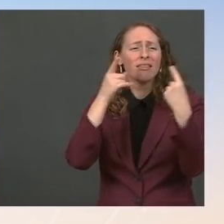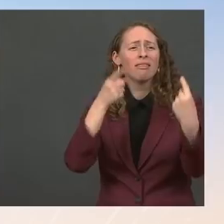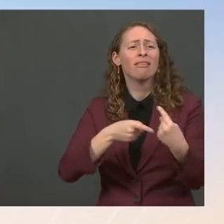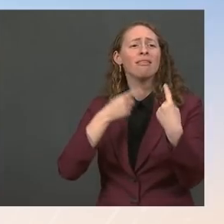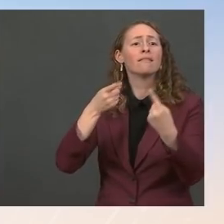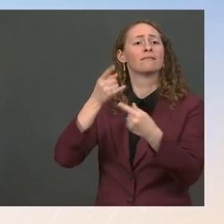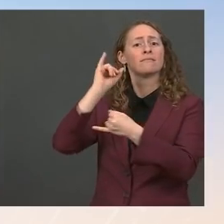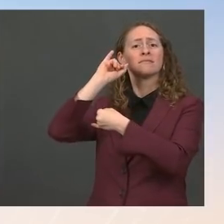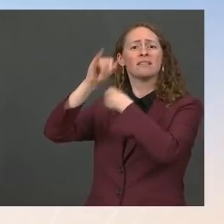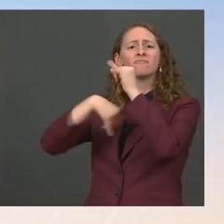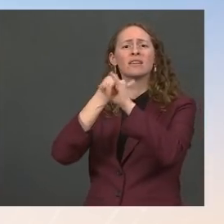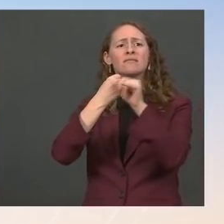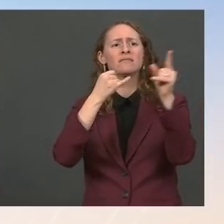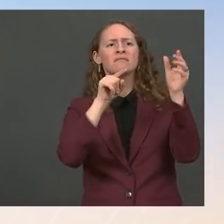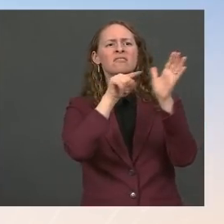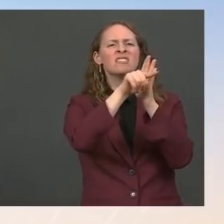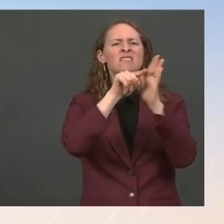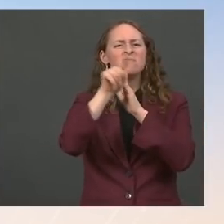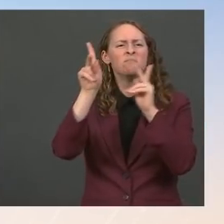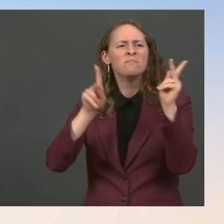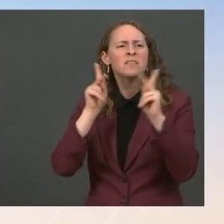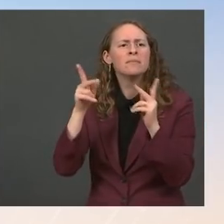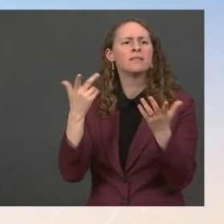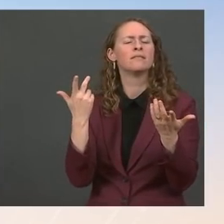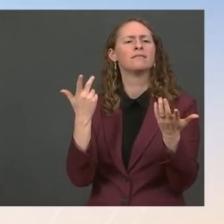violence, murder, arson, drug dealing.